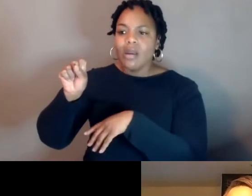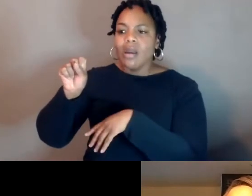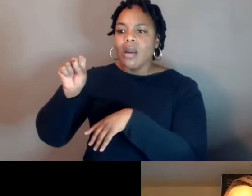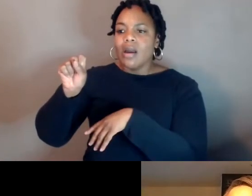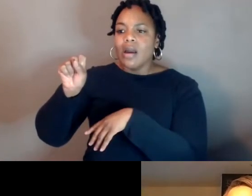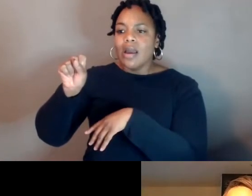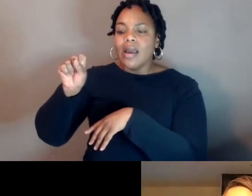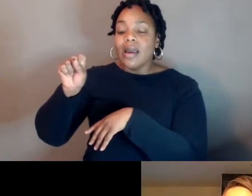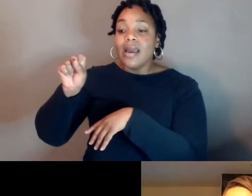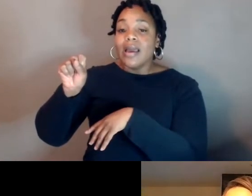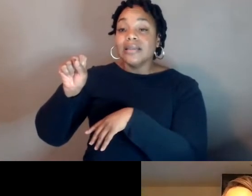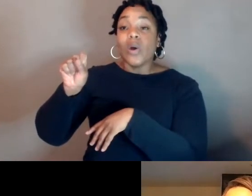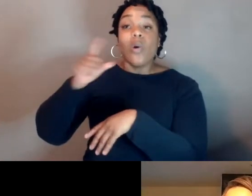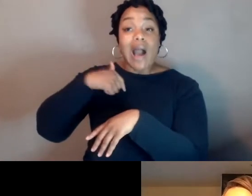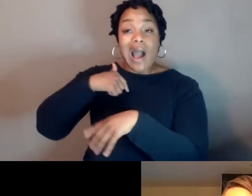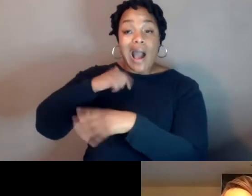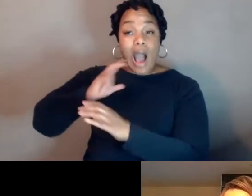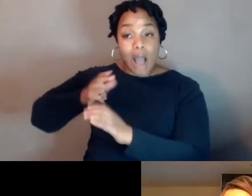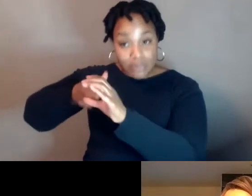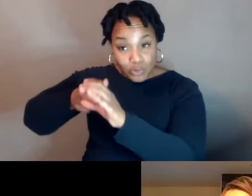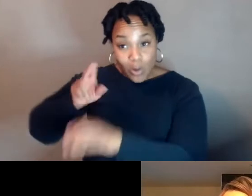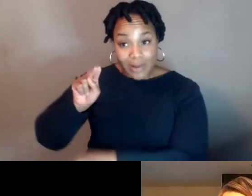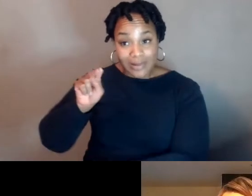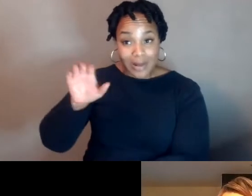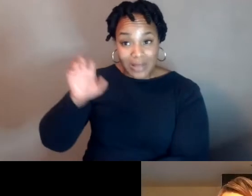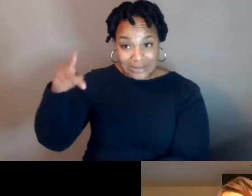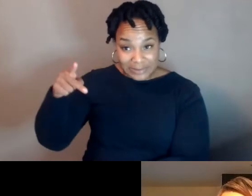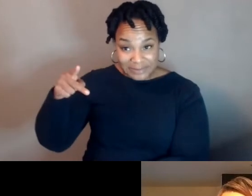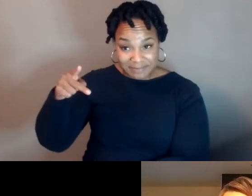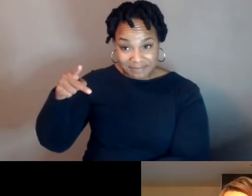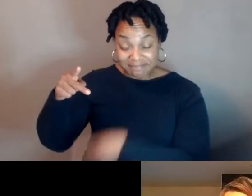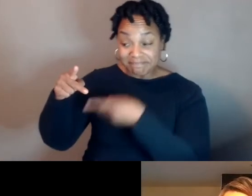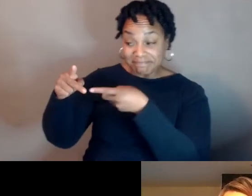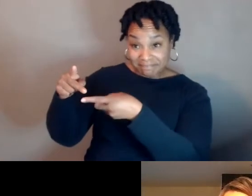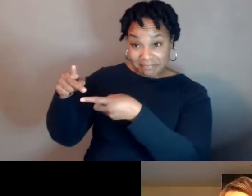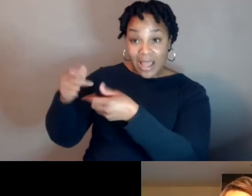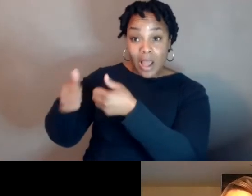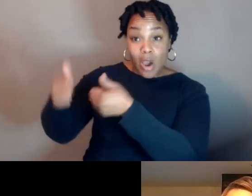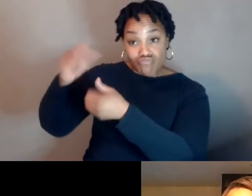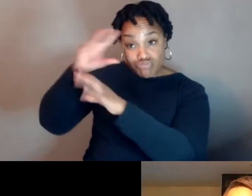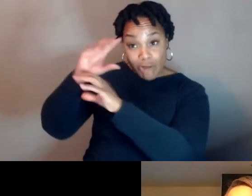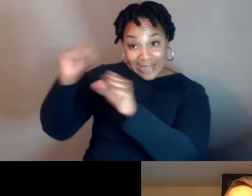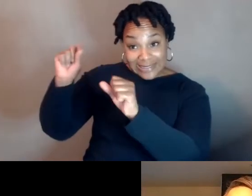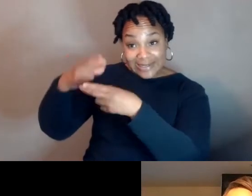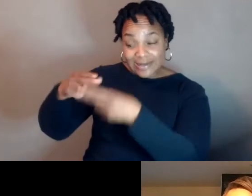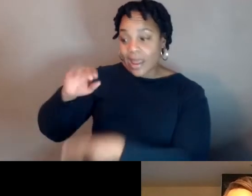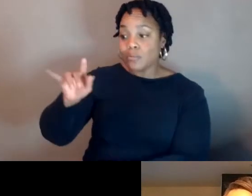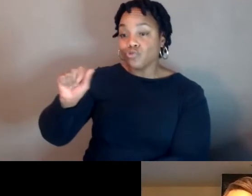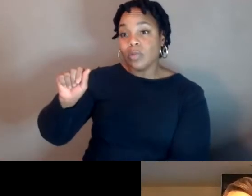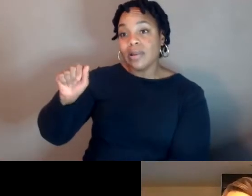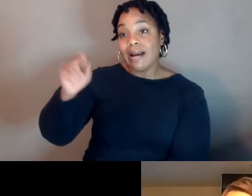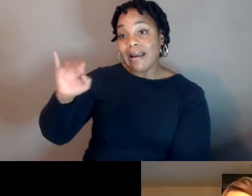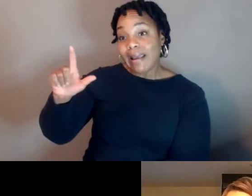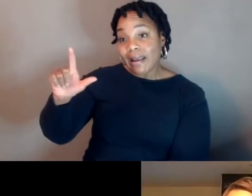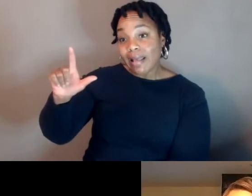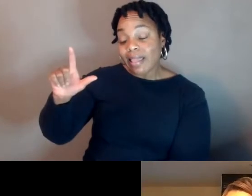do by the NAACP president, Julia Hill, was to uncover